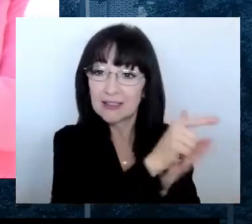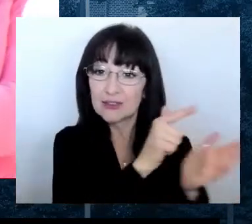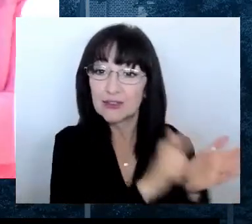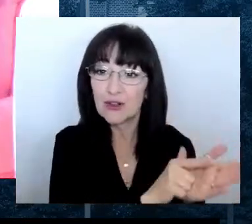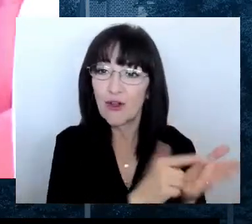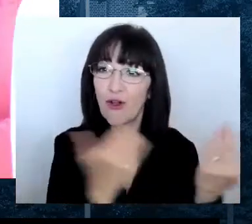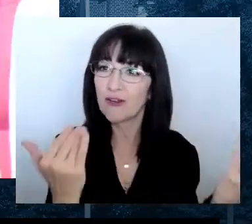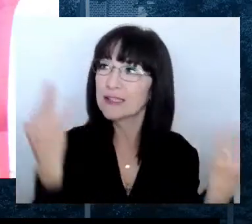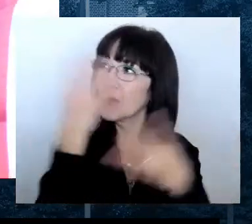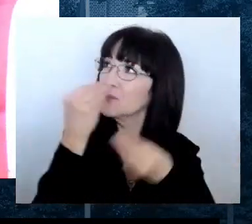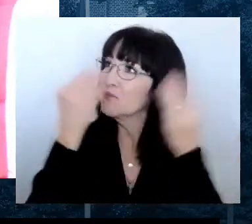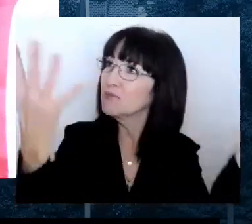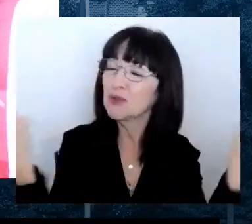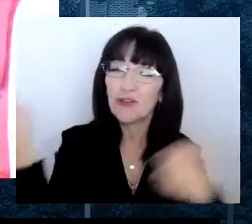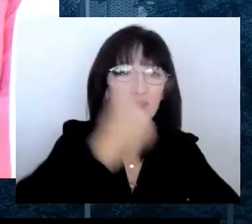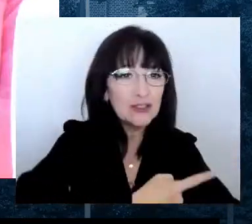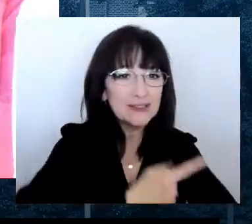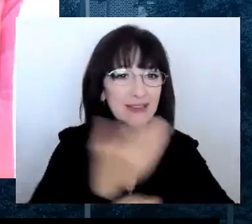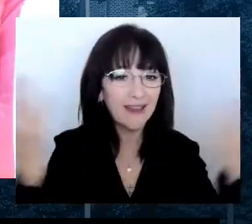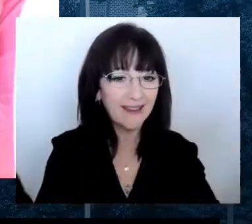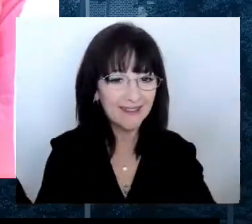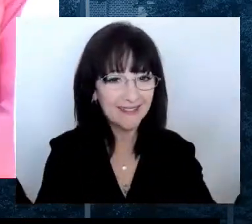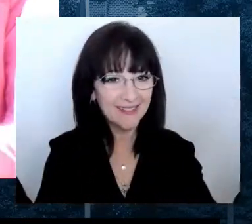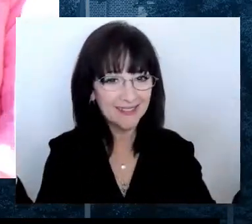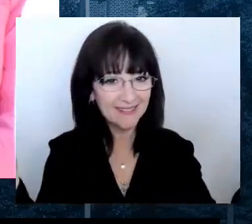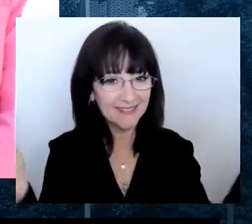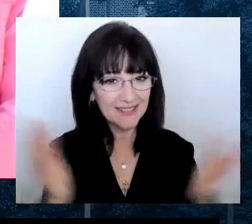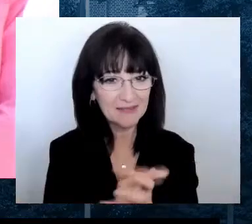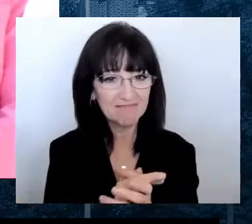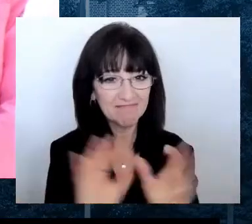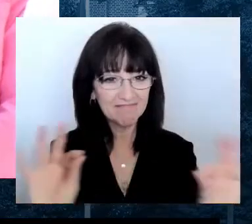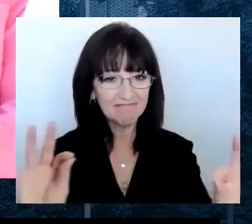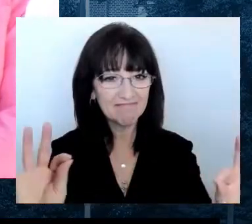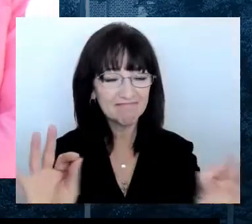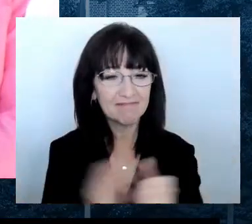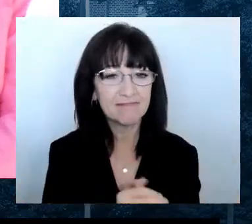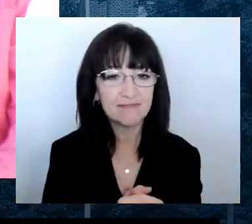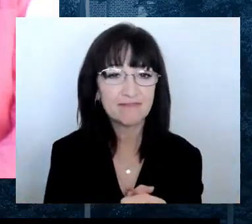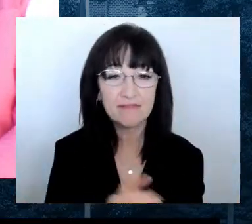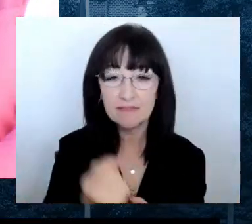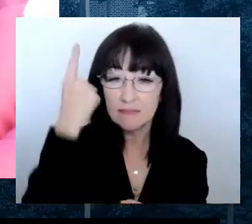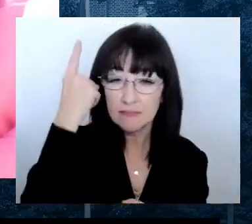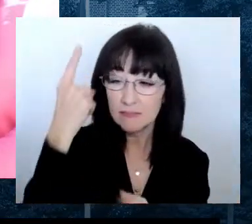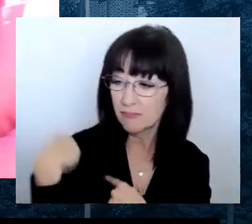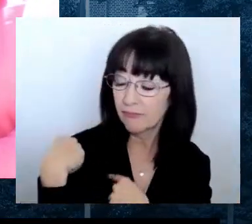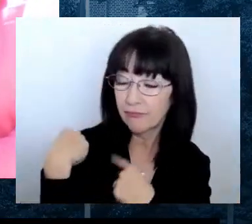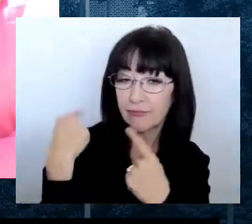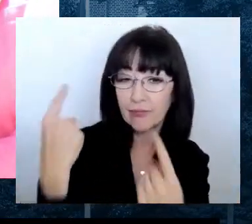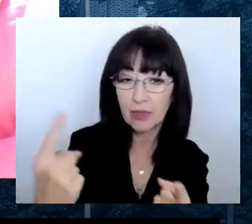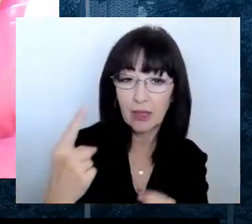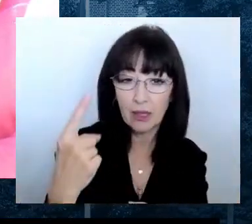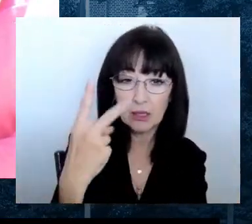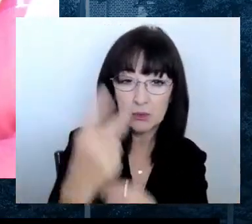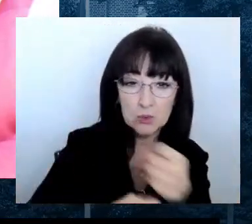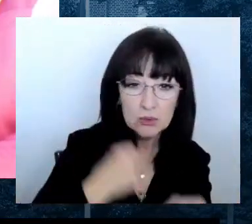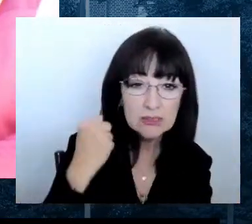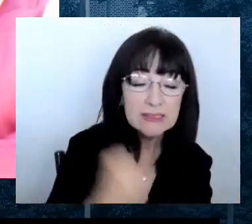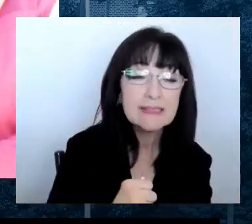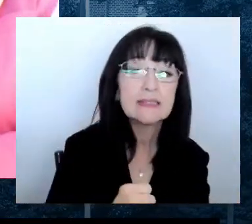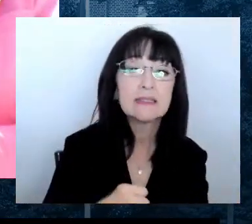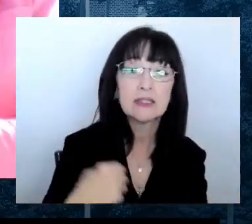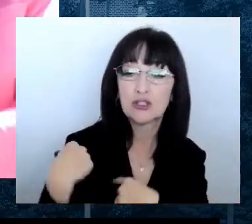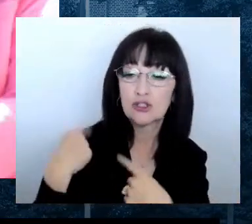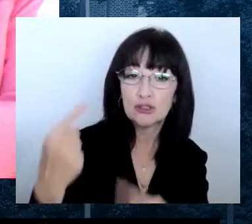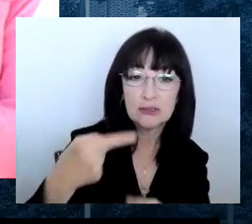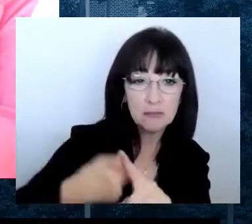So over the last several months, we've heard so many heartbreaking stories and statistics about the reality of working without the benefit of